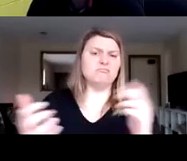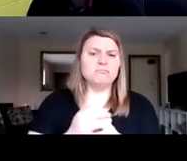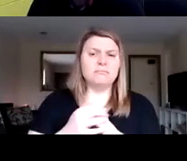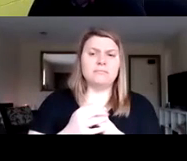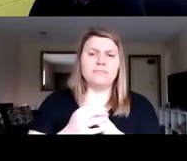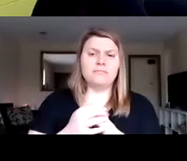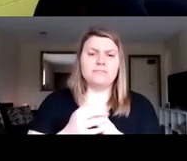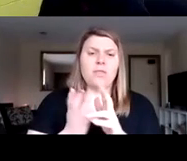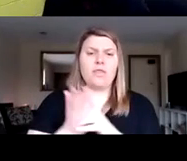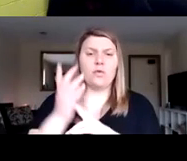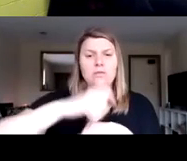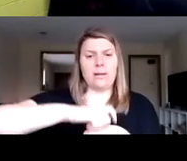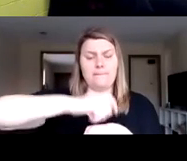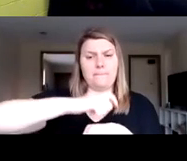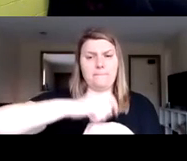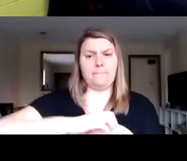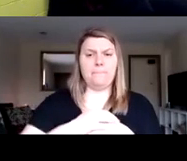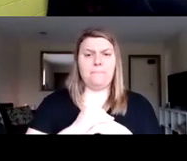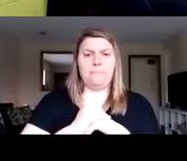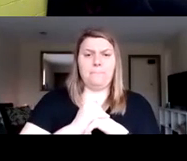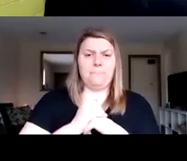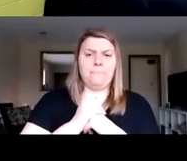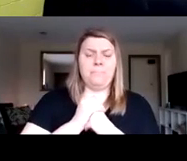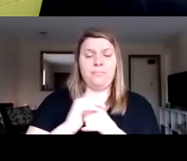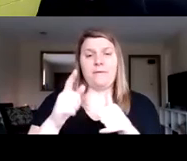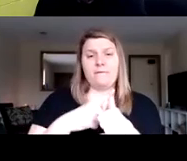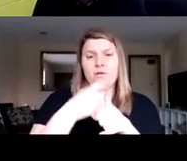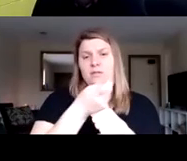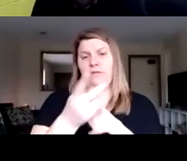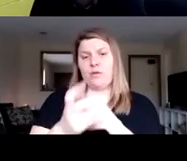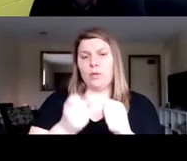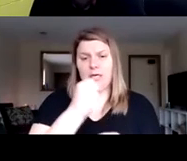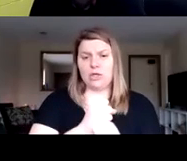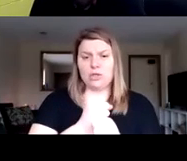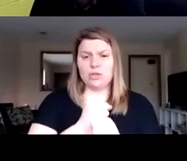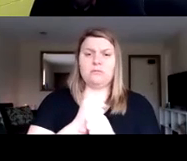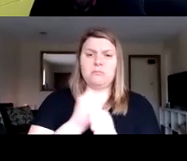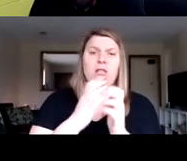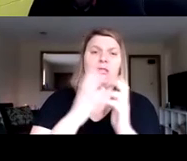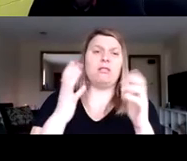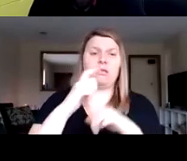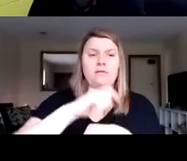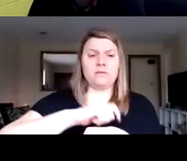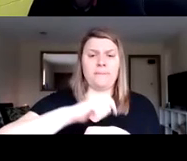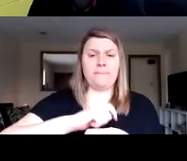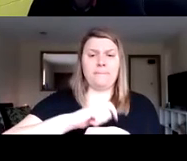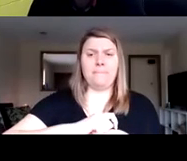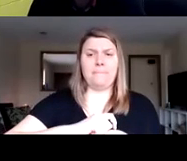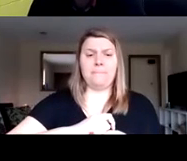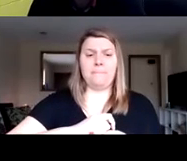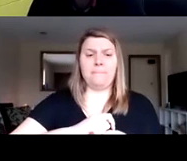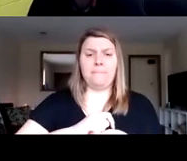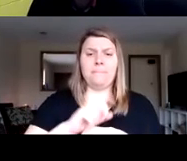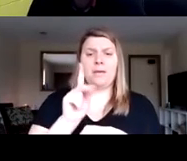over time. In the first few years, I spent a significant amount of time as our